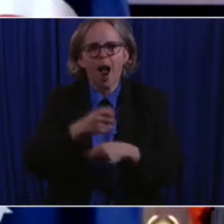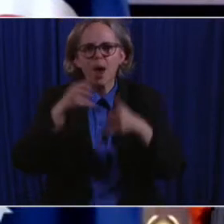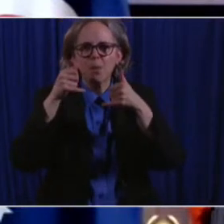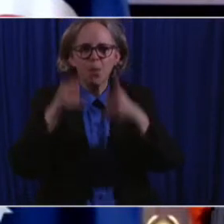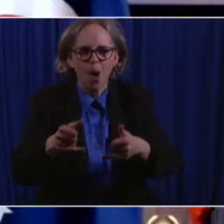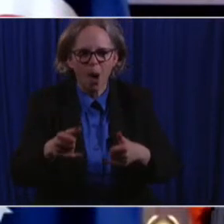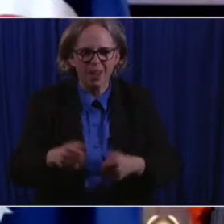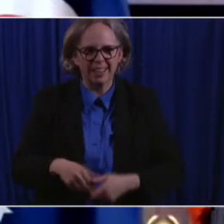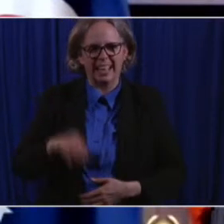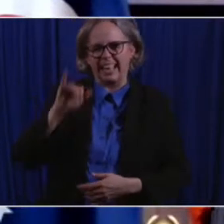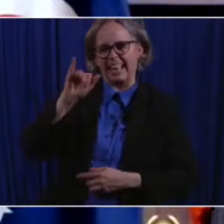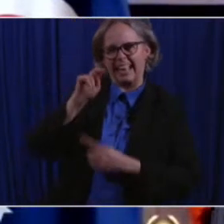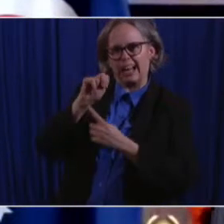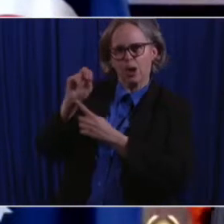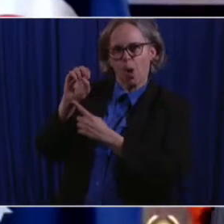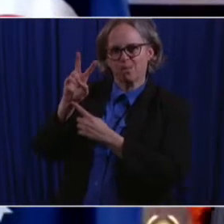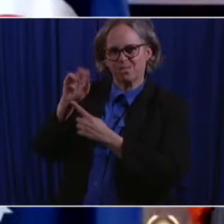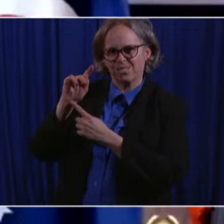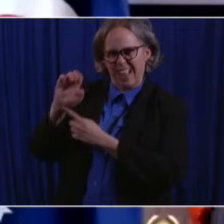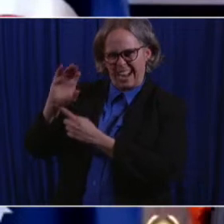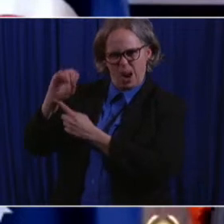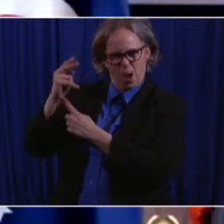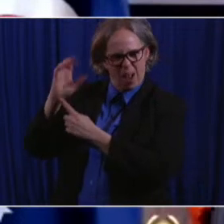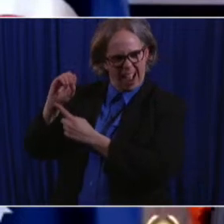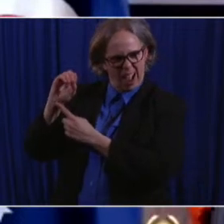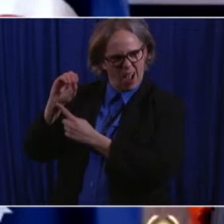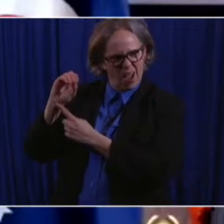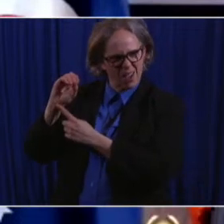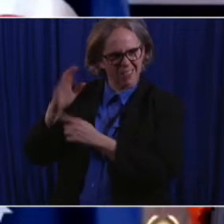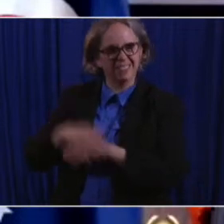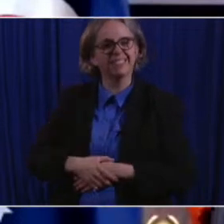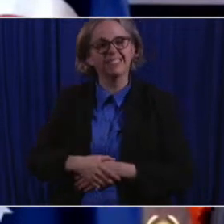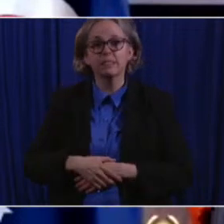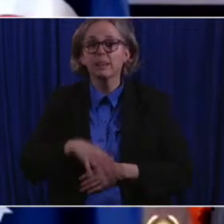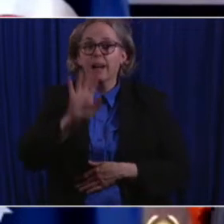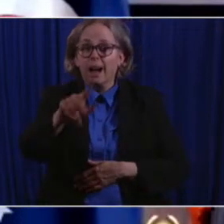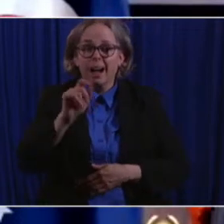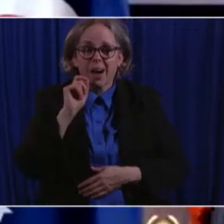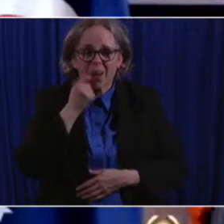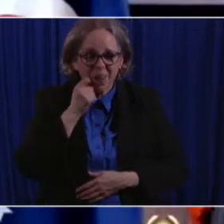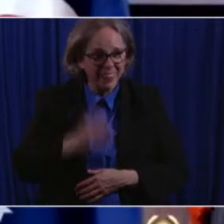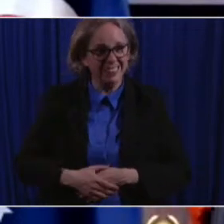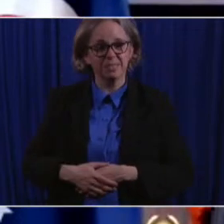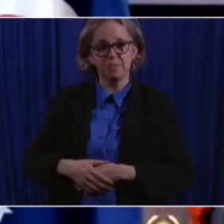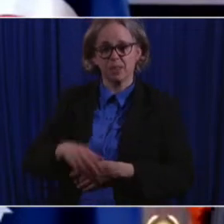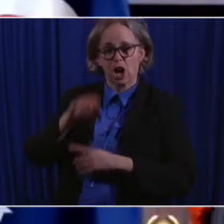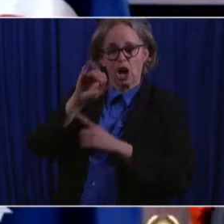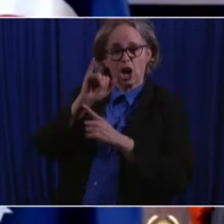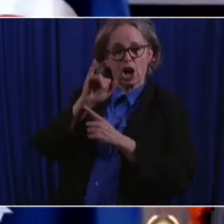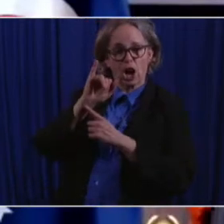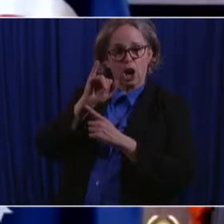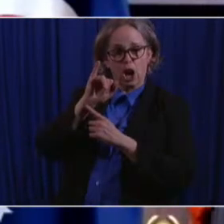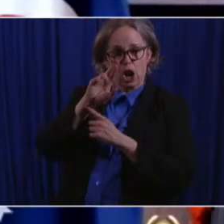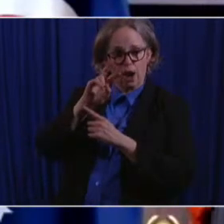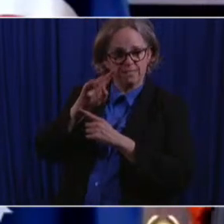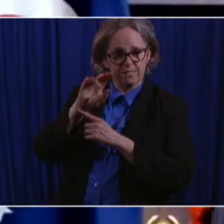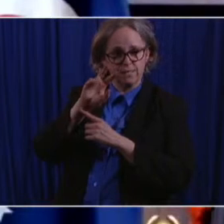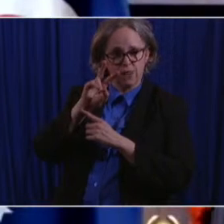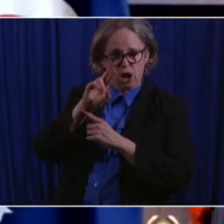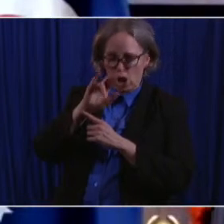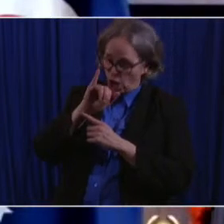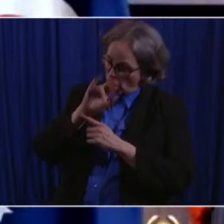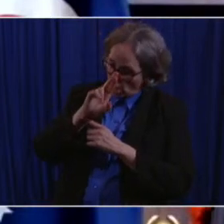Irvin Rogers from our state CIO, and everybody who works on these projects were recognized for our